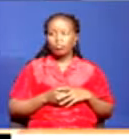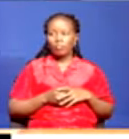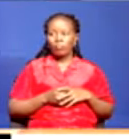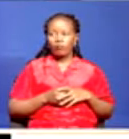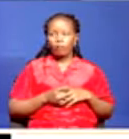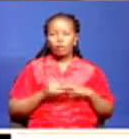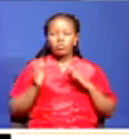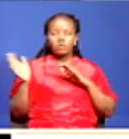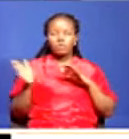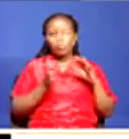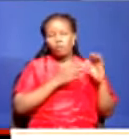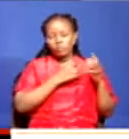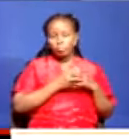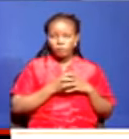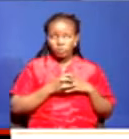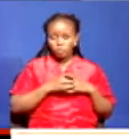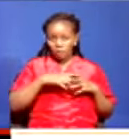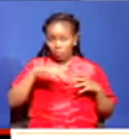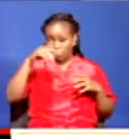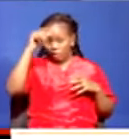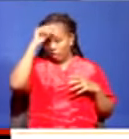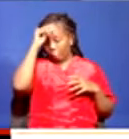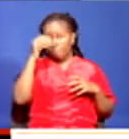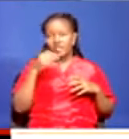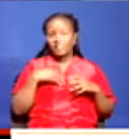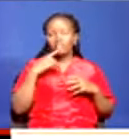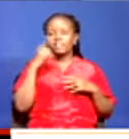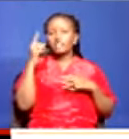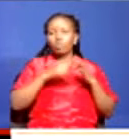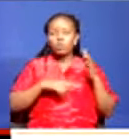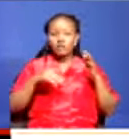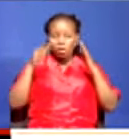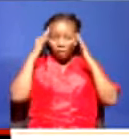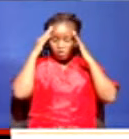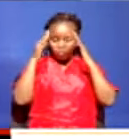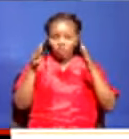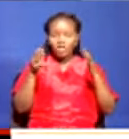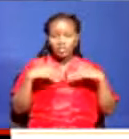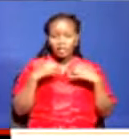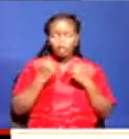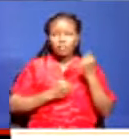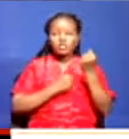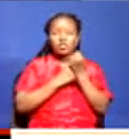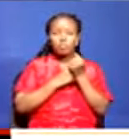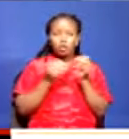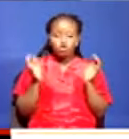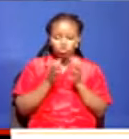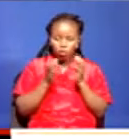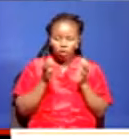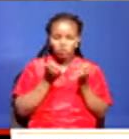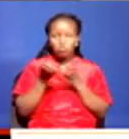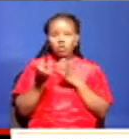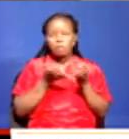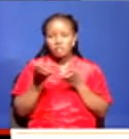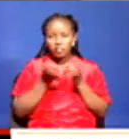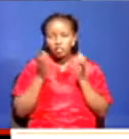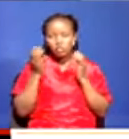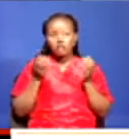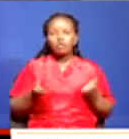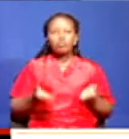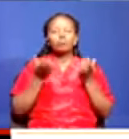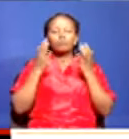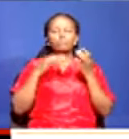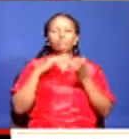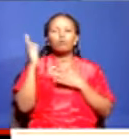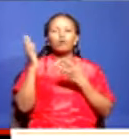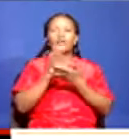The government has reiterated commitment to supporting small and micro enterprises to enhance sustainability and growth in the sector.